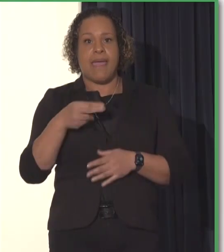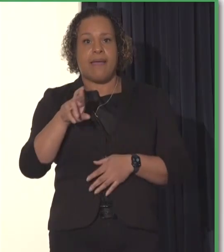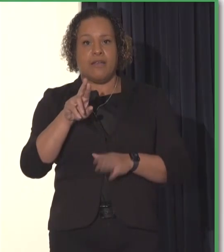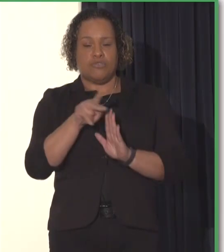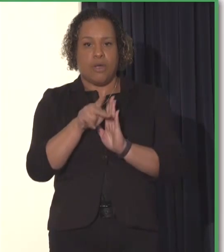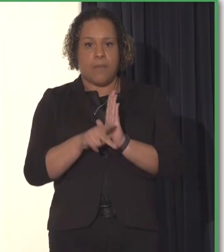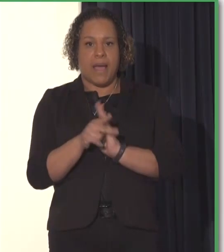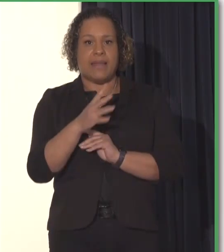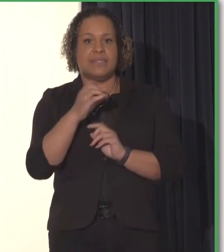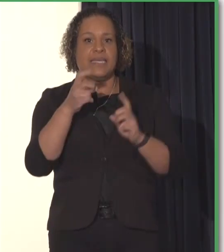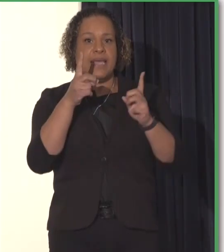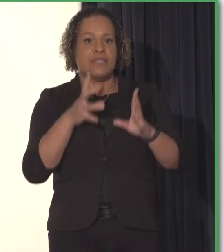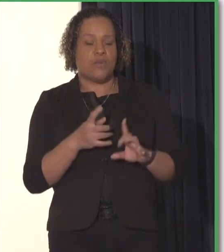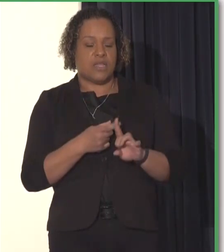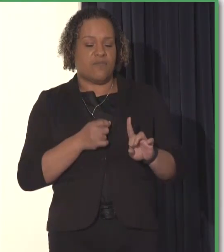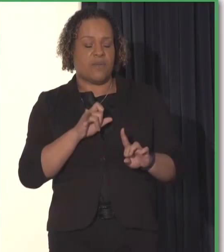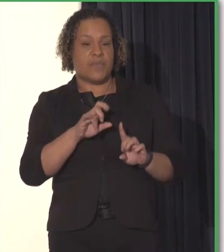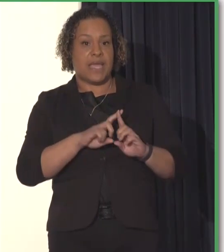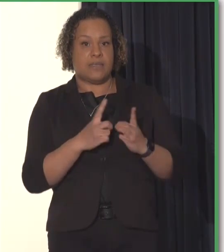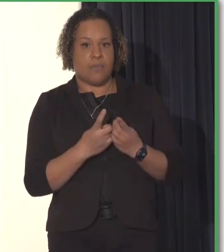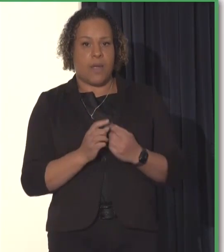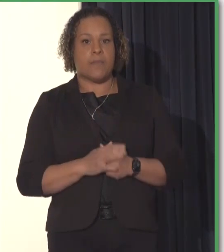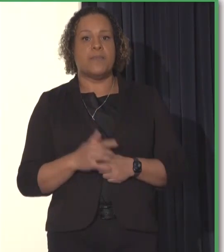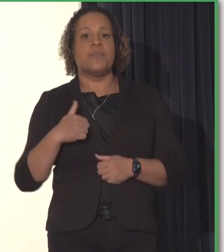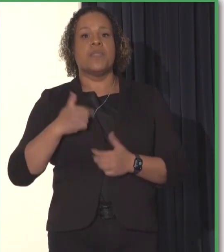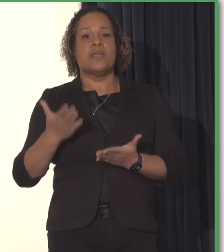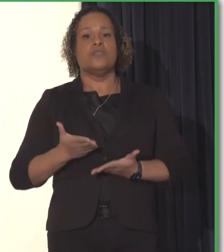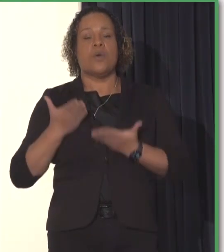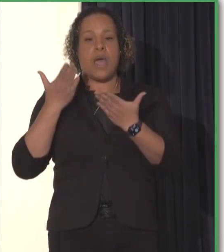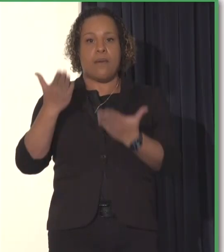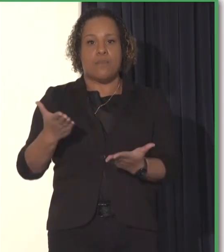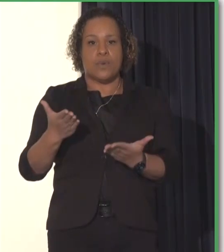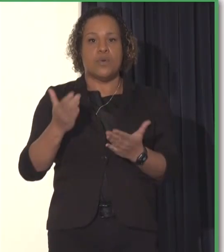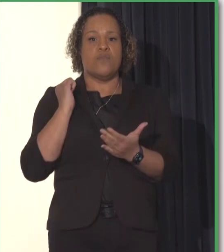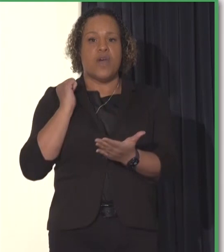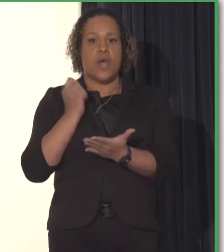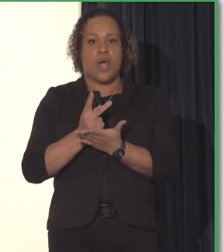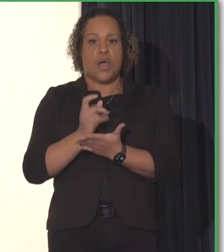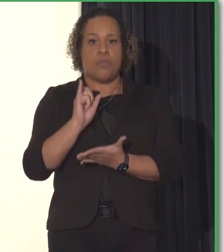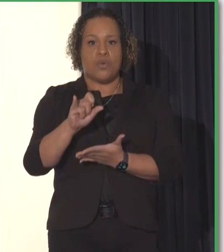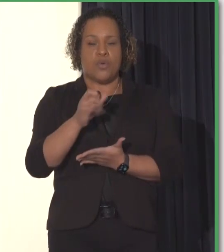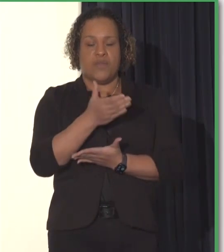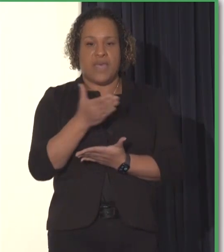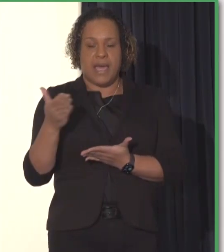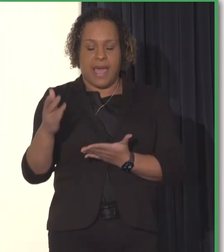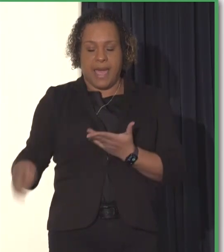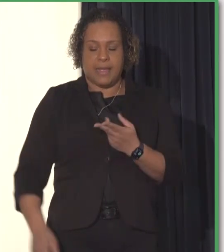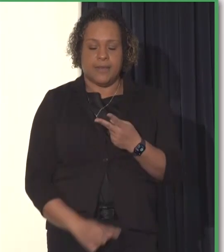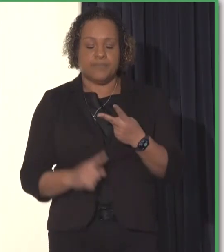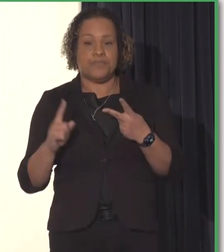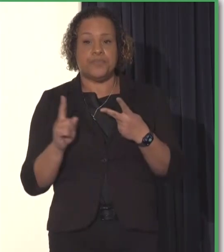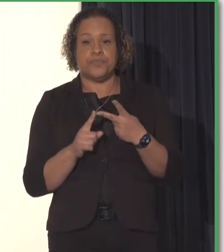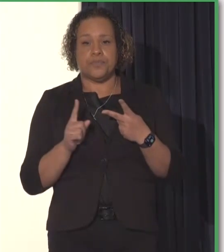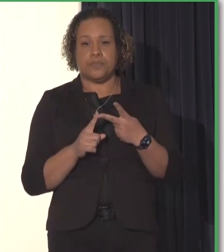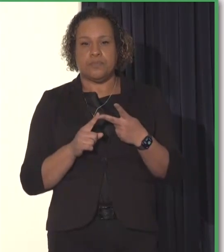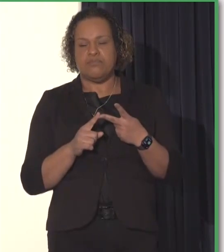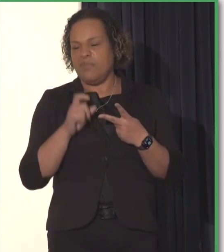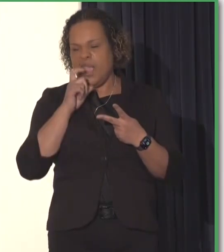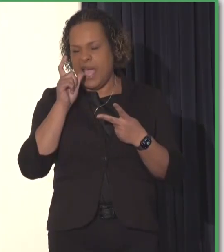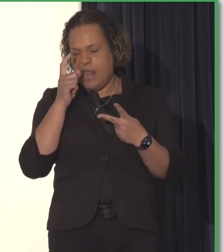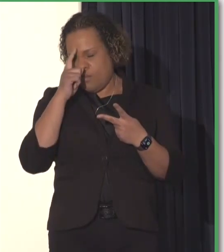directives that come out of that department. So I move that you approve that item. The second item, I don't think they have to be